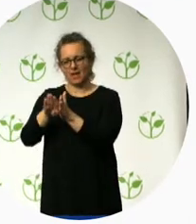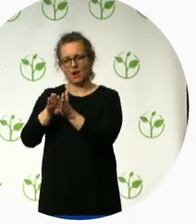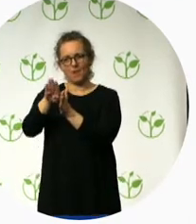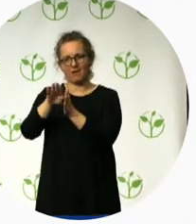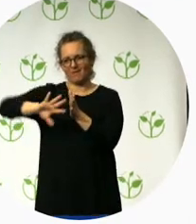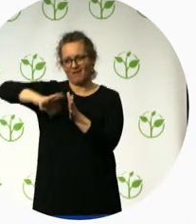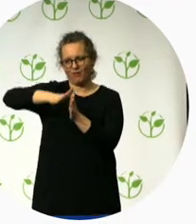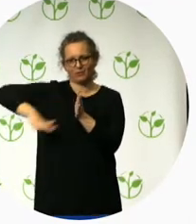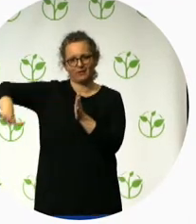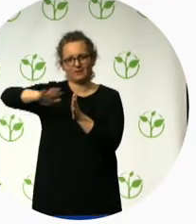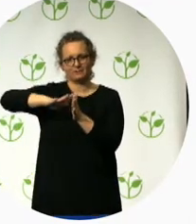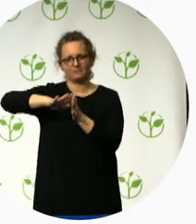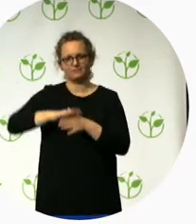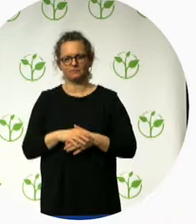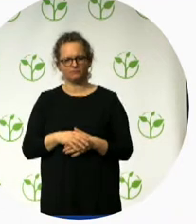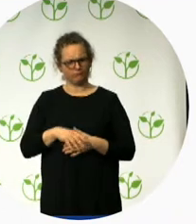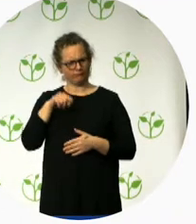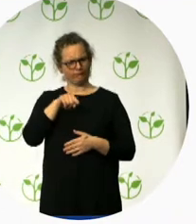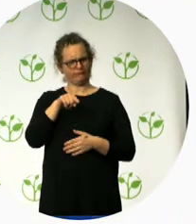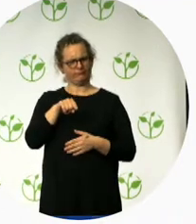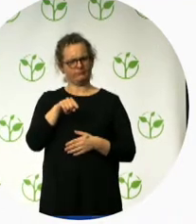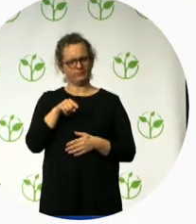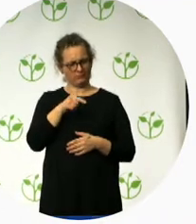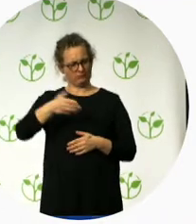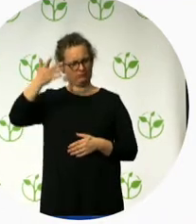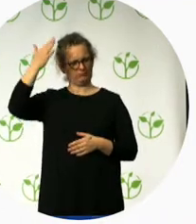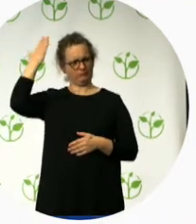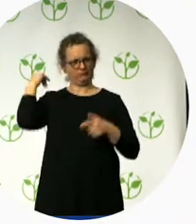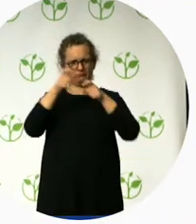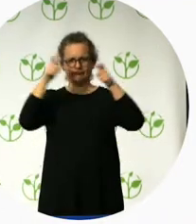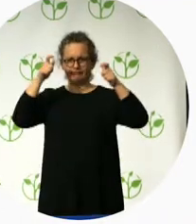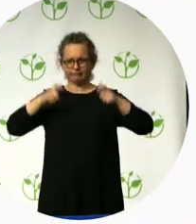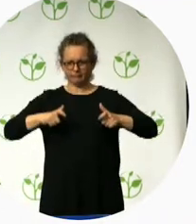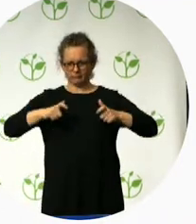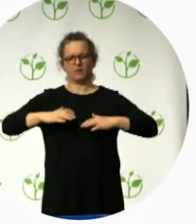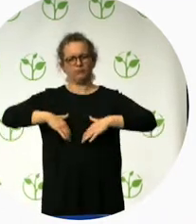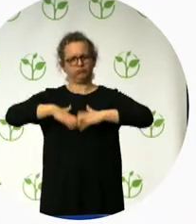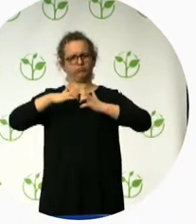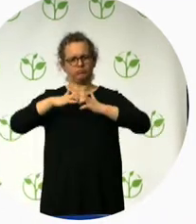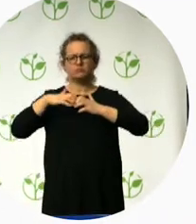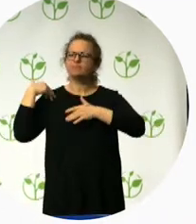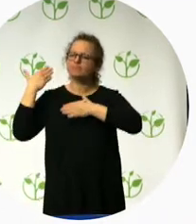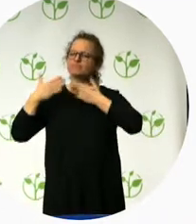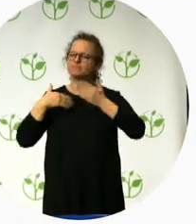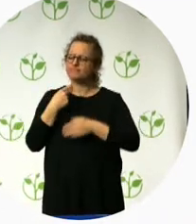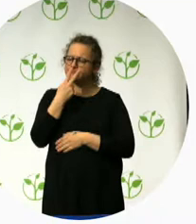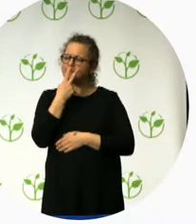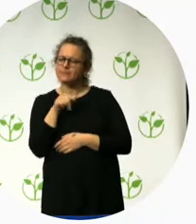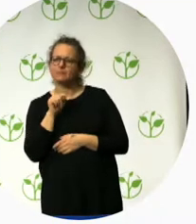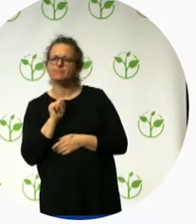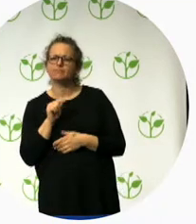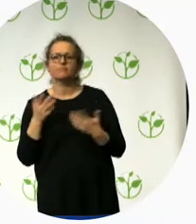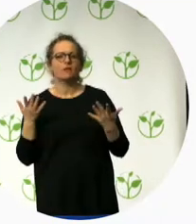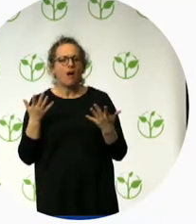founders noted that there was a gap, a divide between those organizations providing services